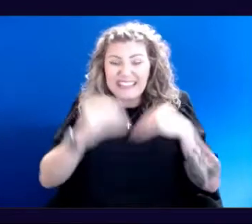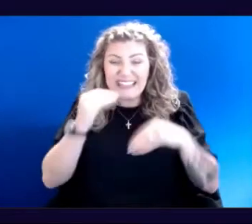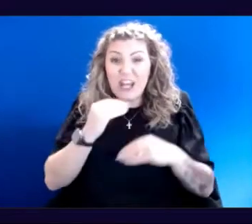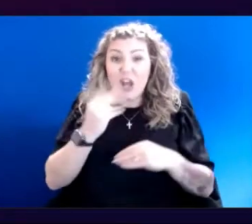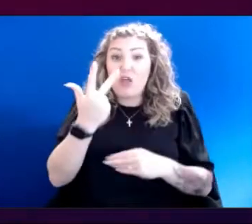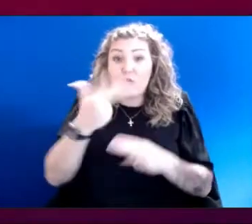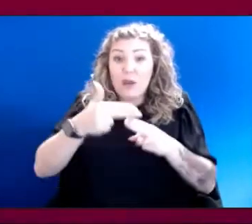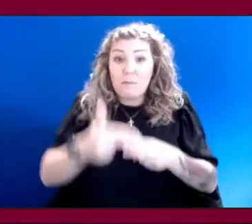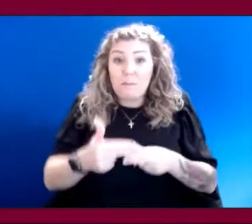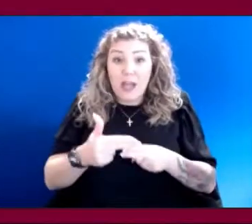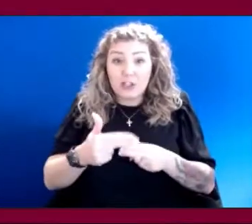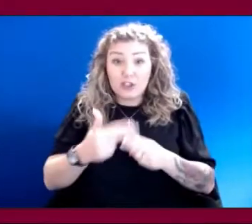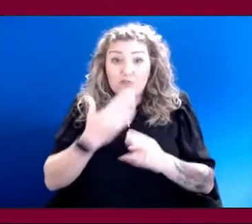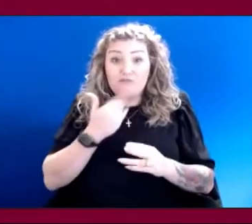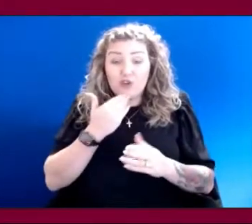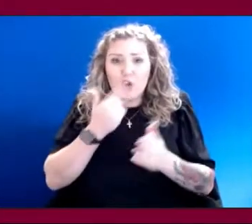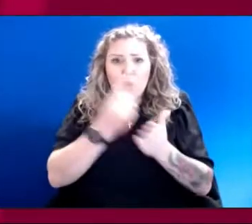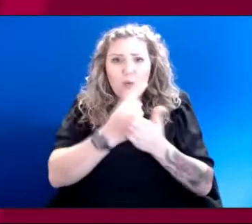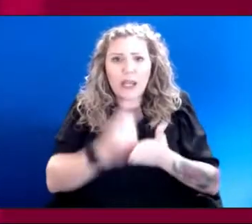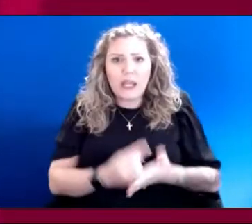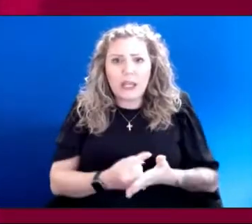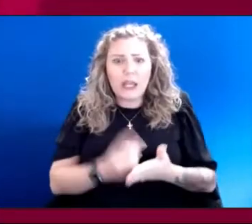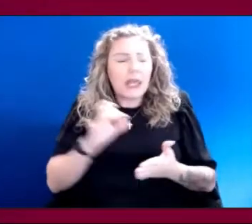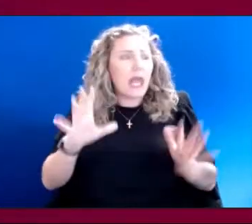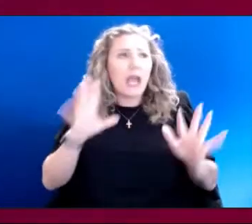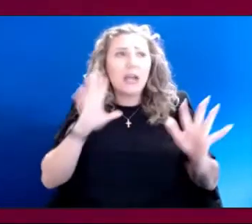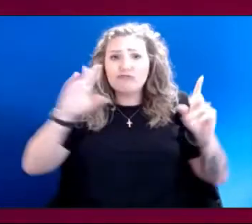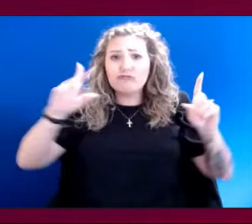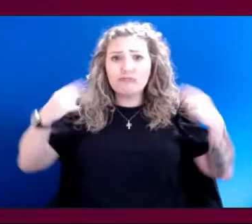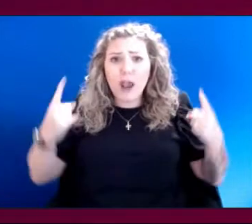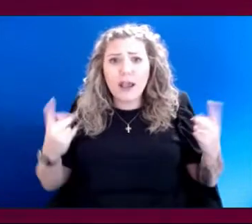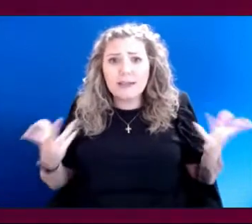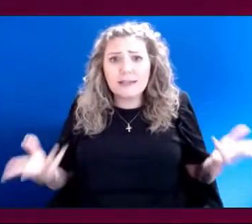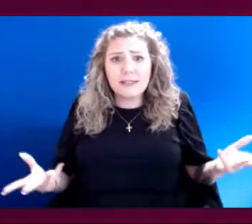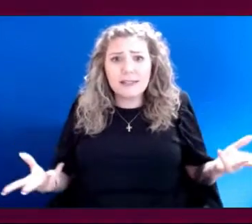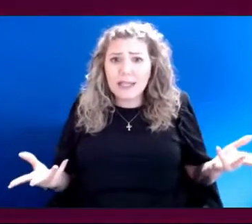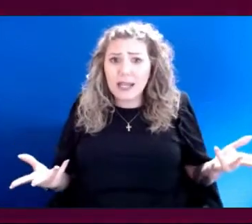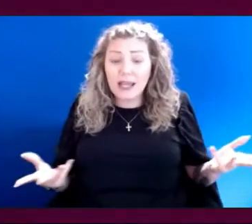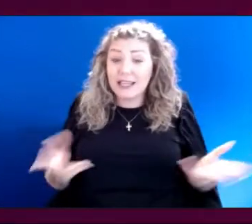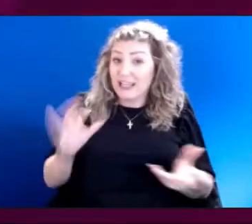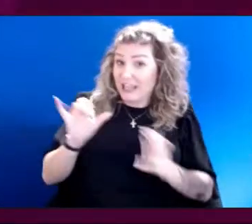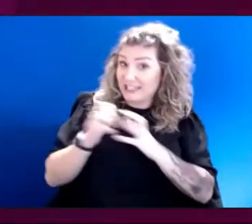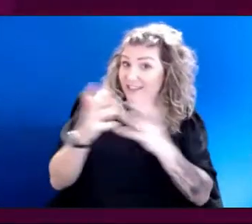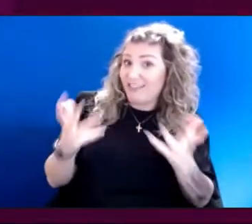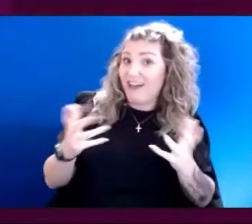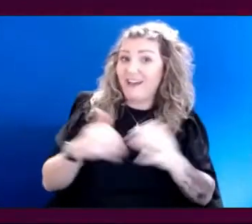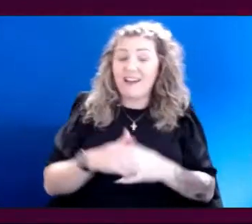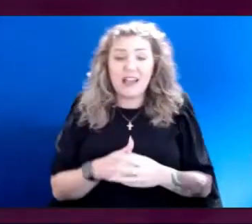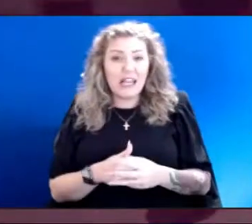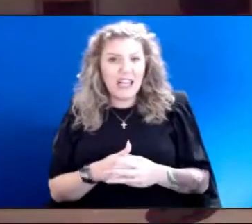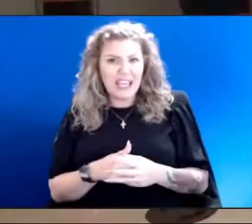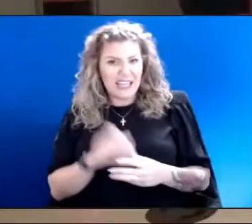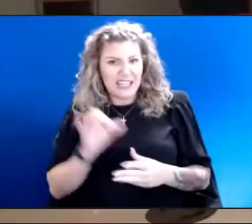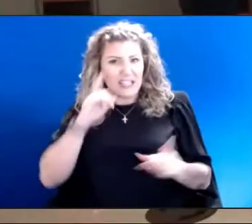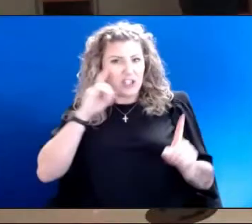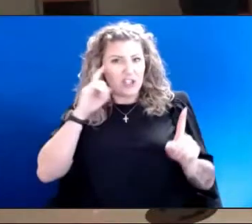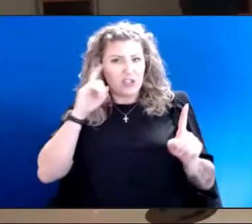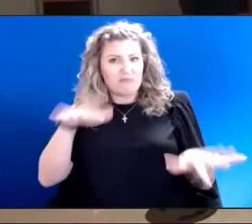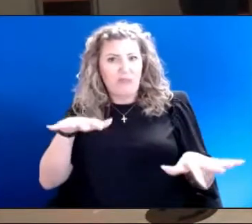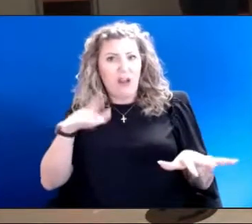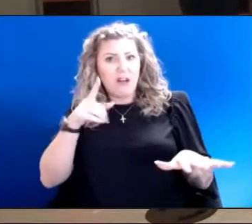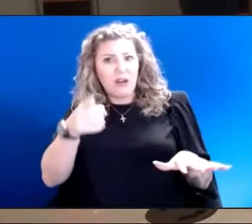That seems freaky to me. Does that seem? It's a lot. Does that surprise you as a cardiologist?